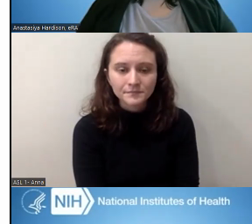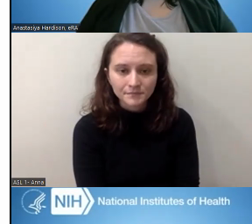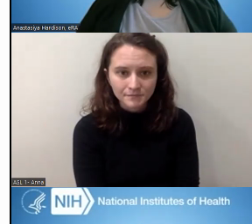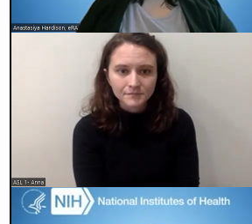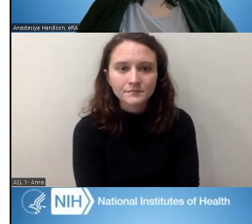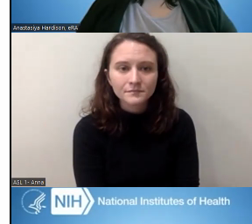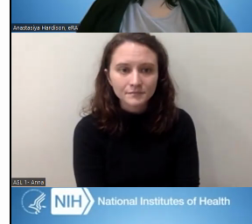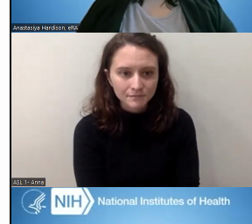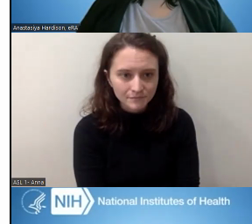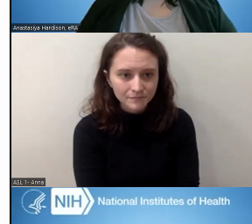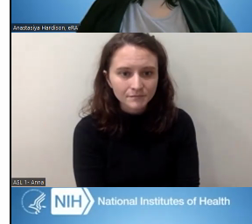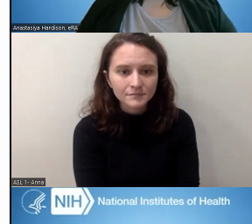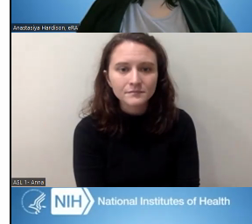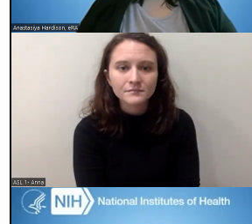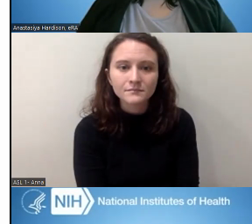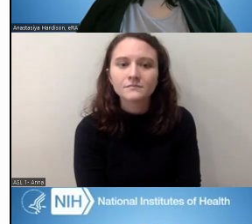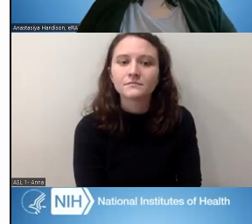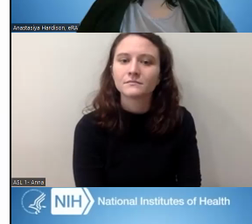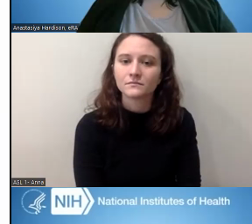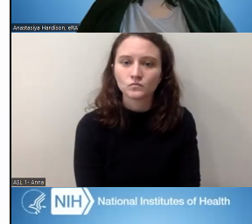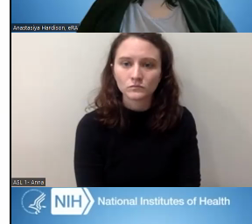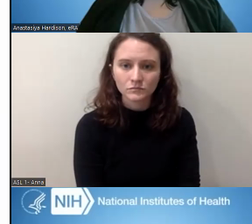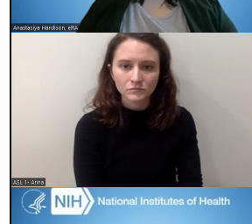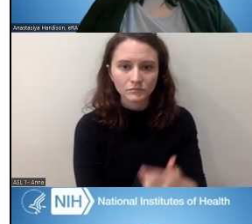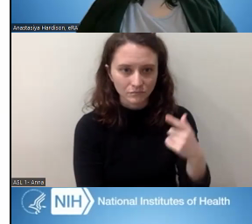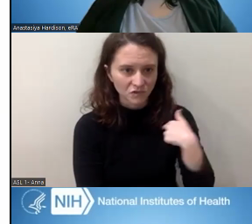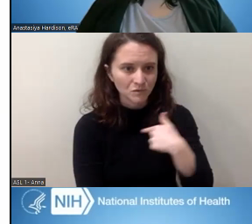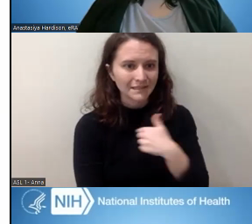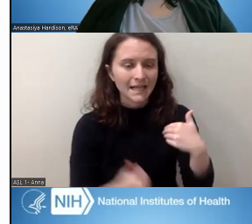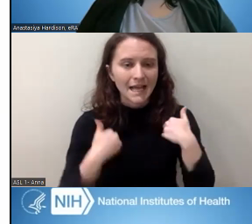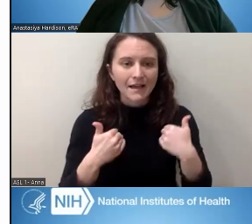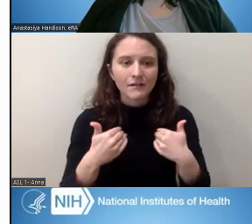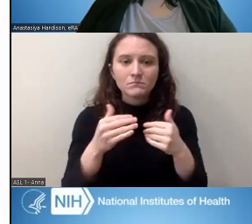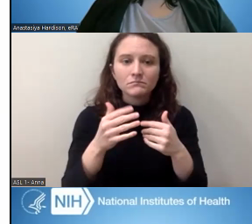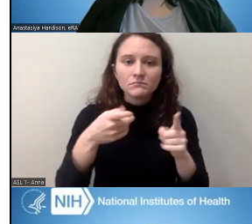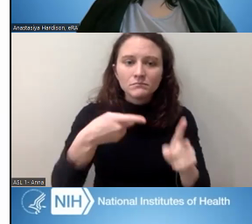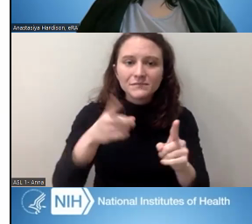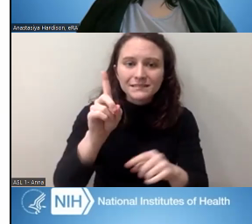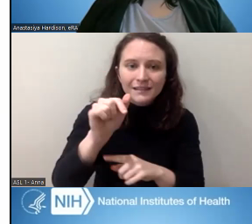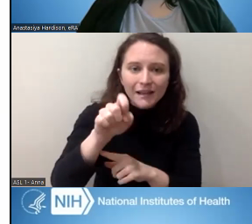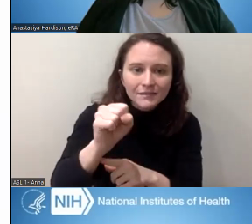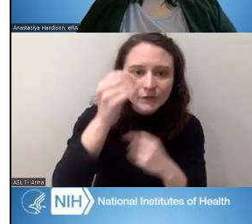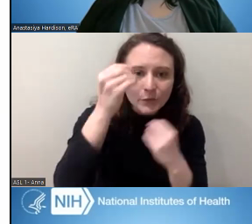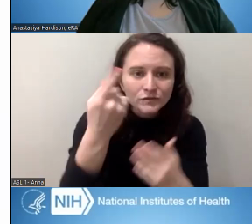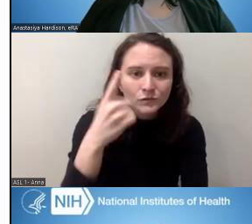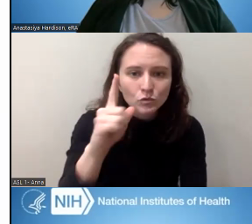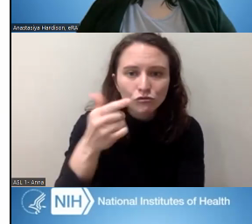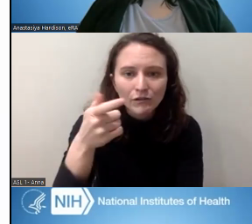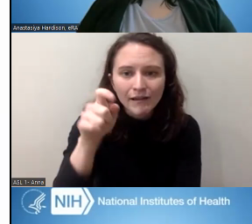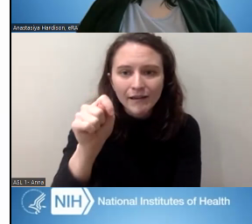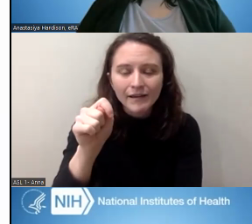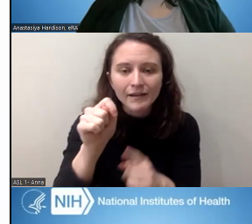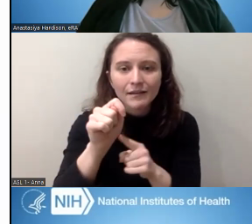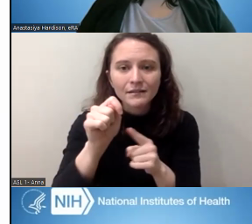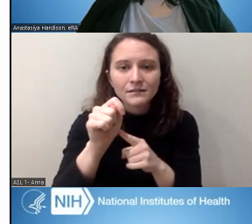relevant dates and information for the grant. You also have some control buttons in the upper right-hand corner, so you can expand all the